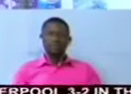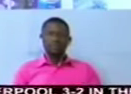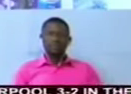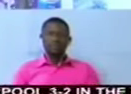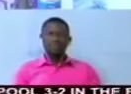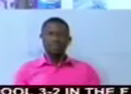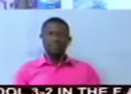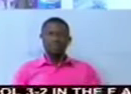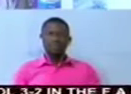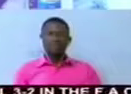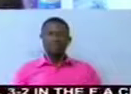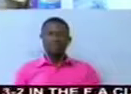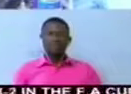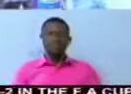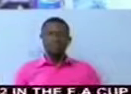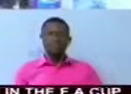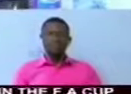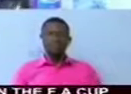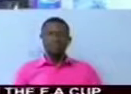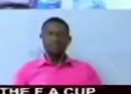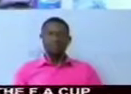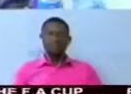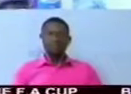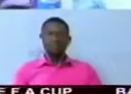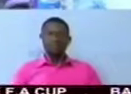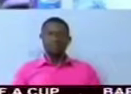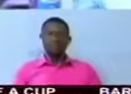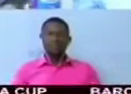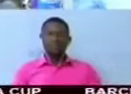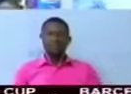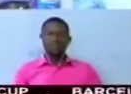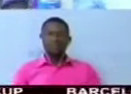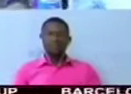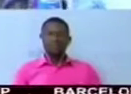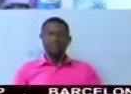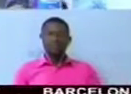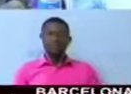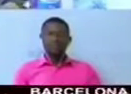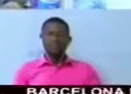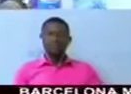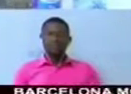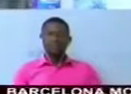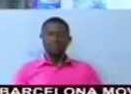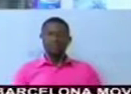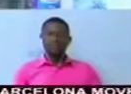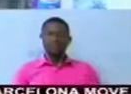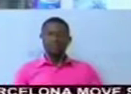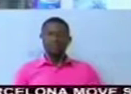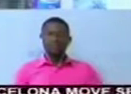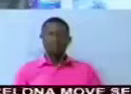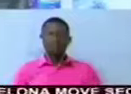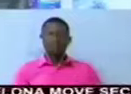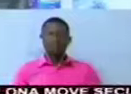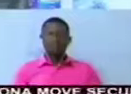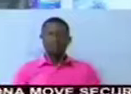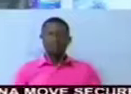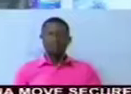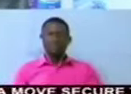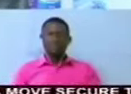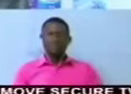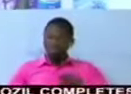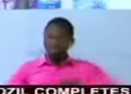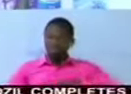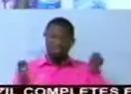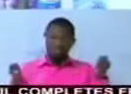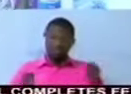morso wa nga amon ben lifin bu ma taka fi sa comme deud comme digalu metti suñ ben way ci la moko dé débar bir ga